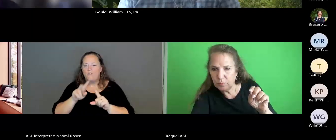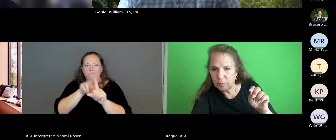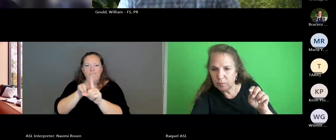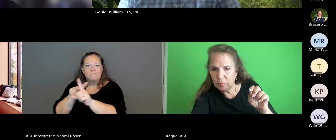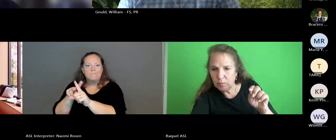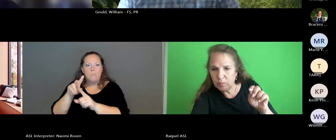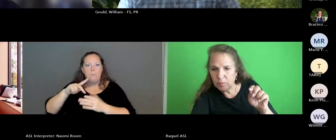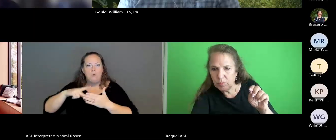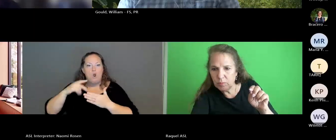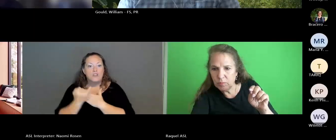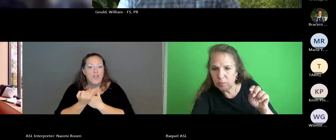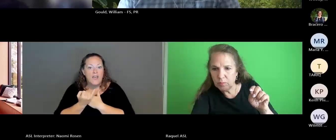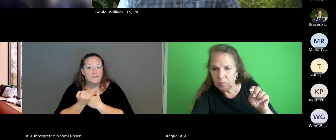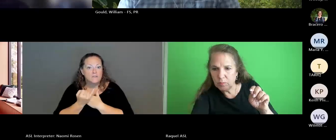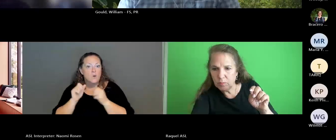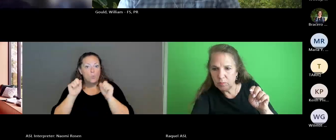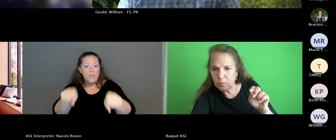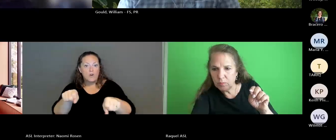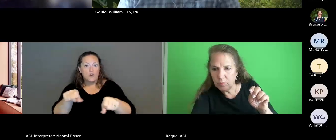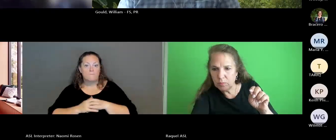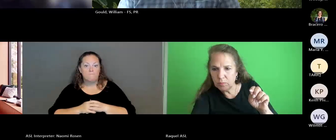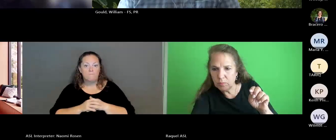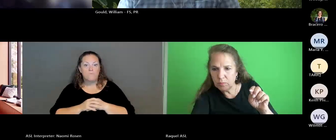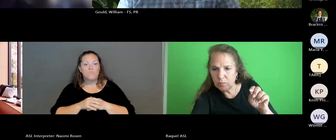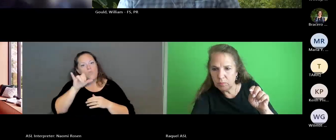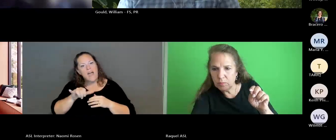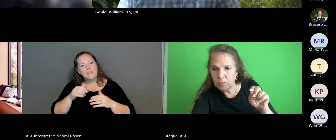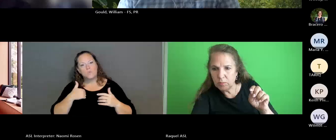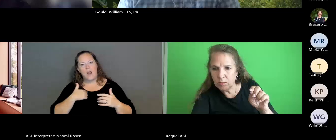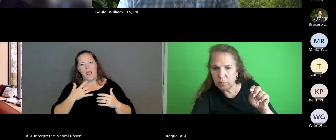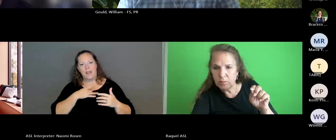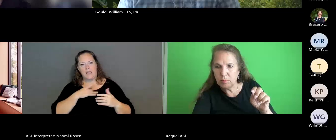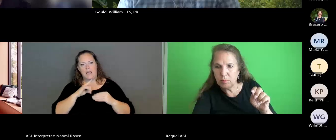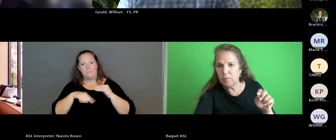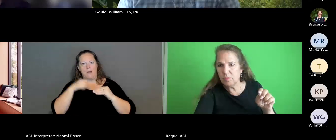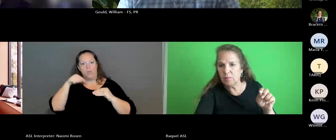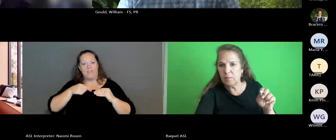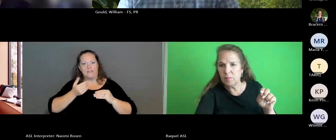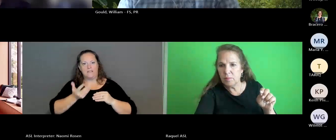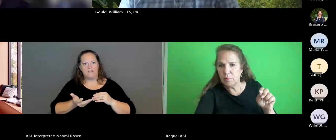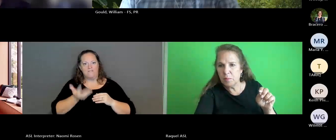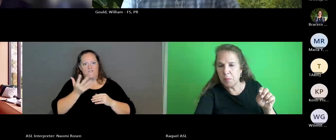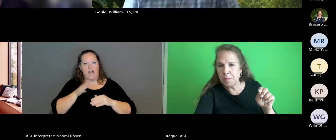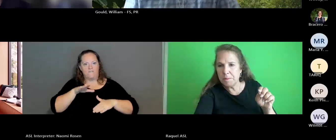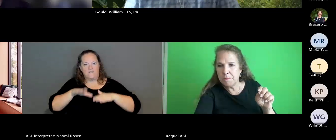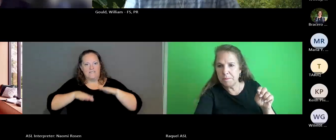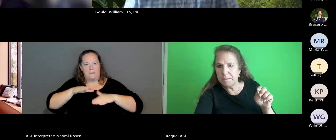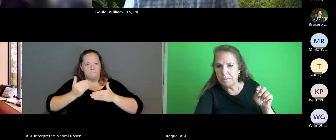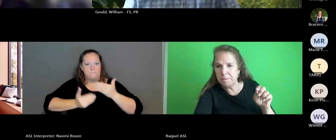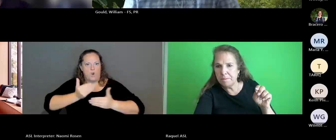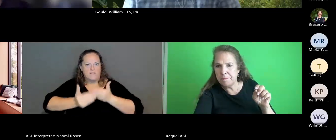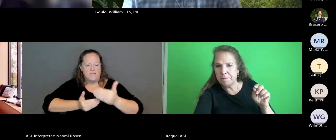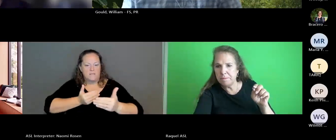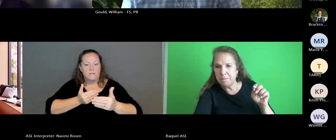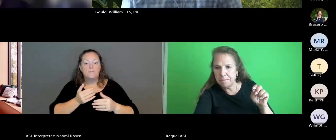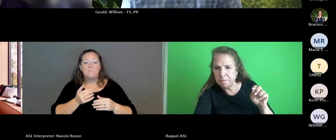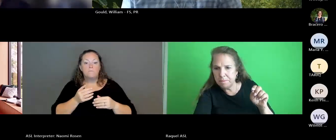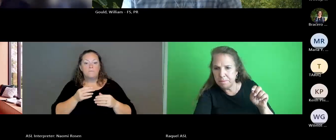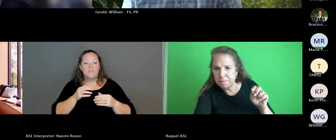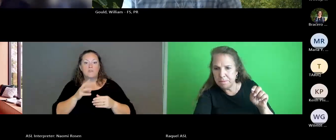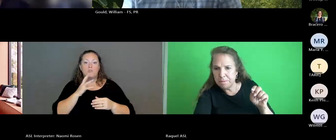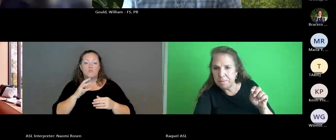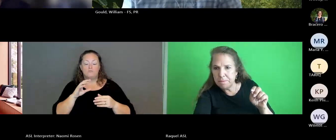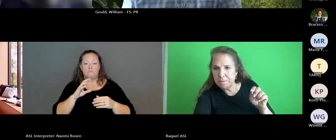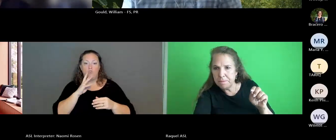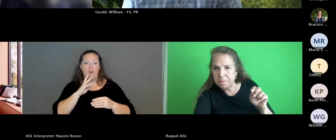projects. So that's what I like about this adaptive management process. And in terms of the